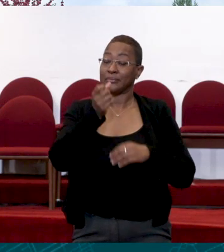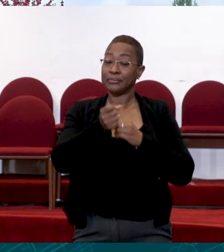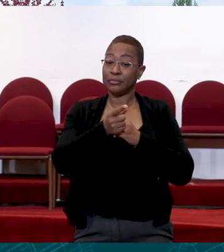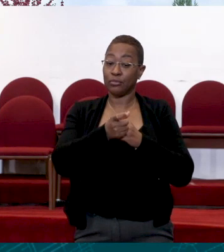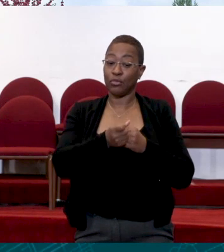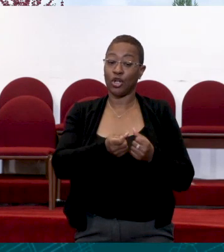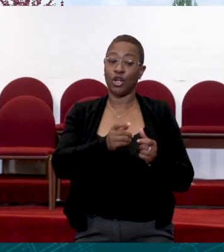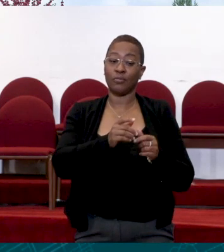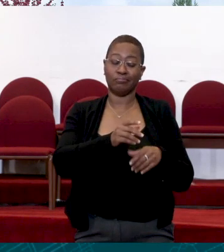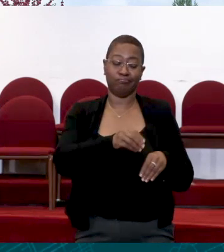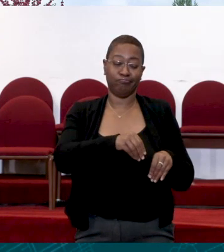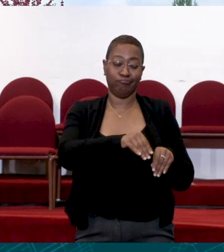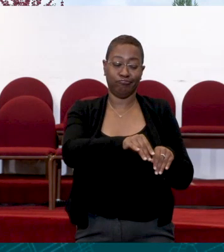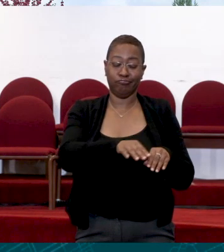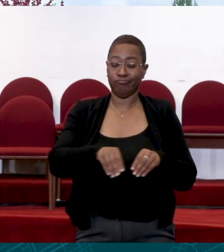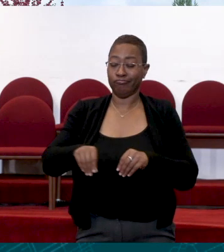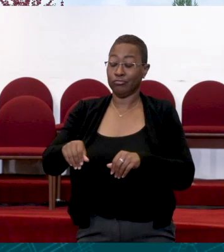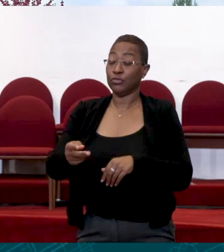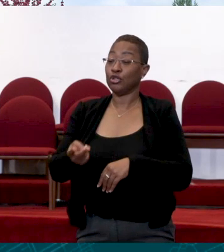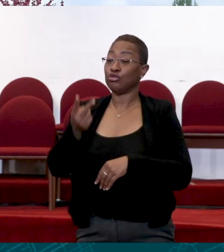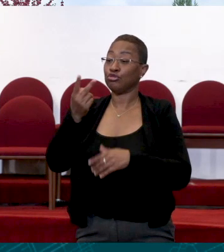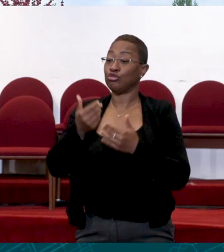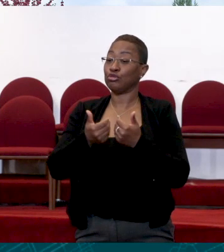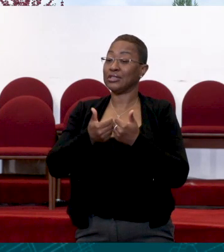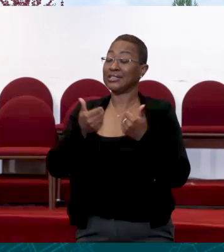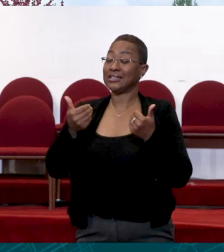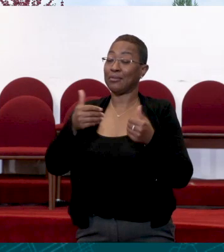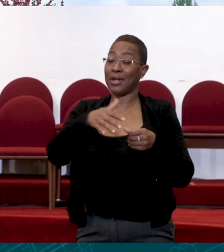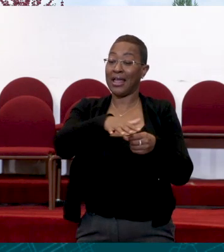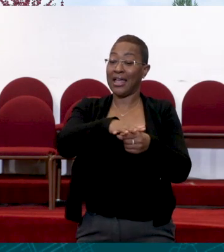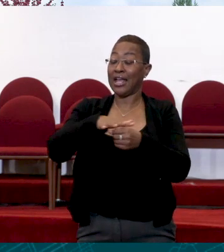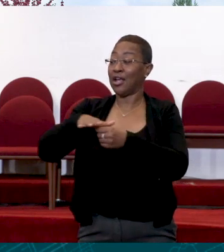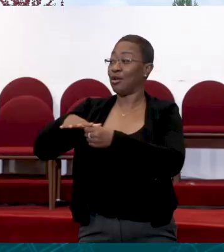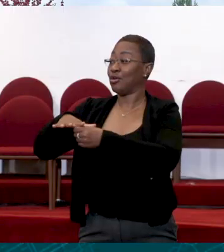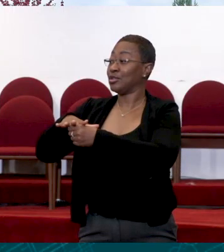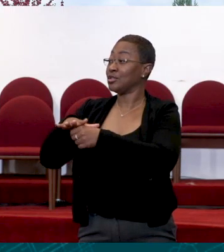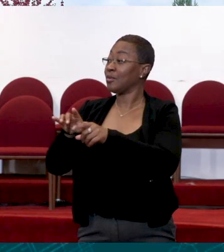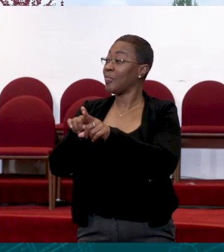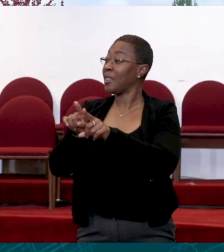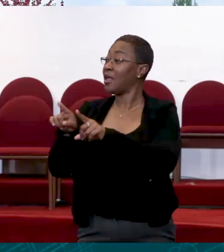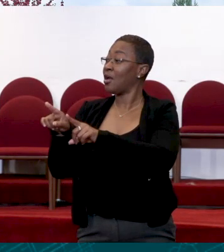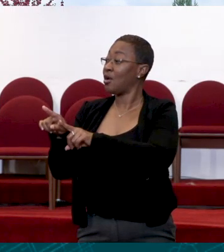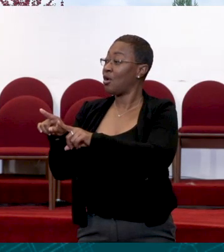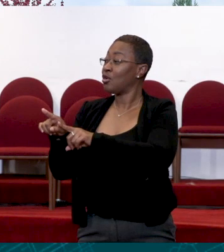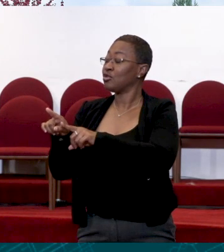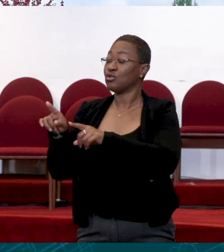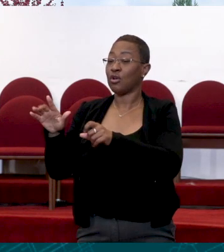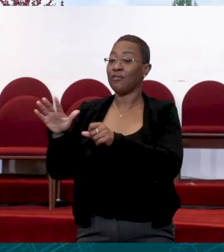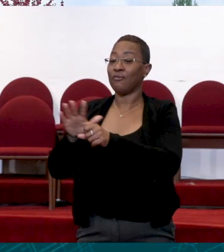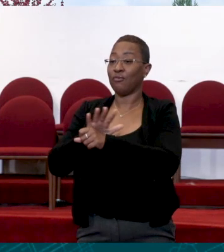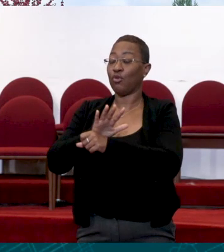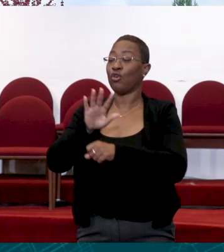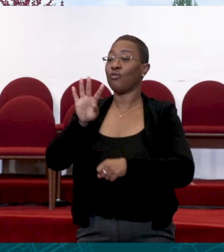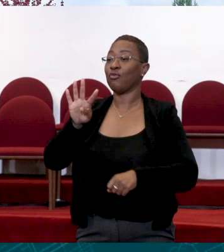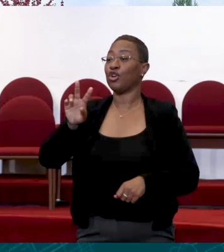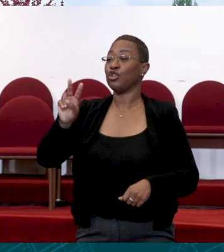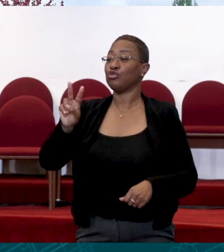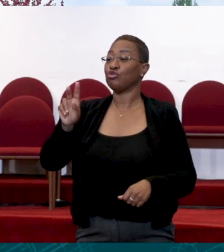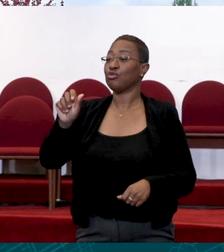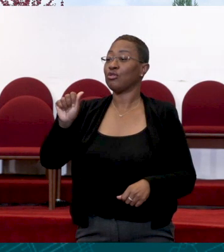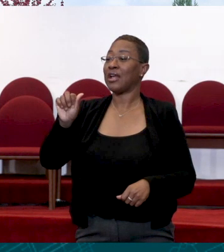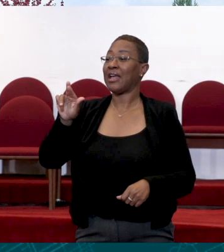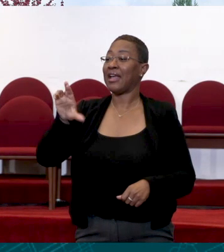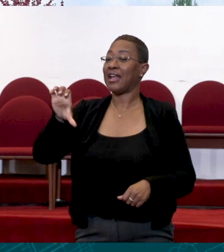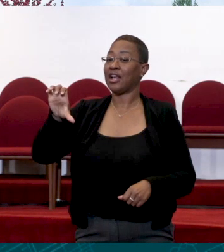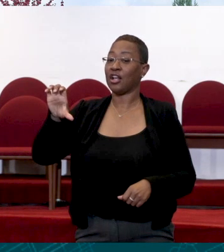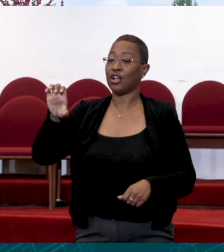There are 2 separate areas in the Greenfield Park that you'll see them here. It's also 42 acres. Both of them are north